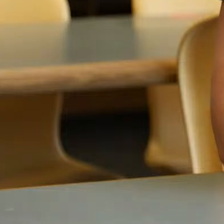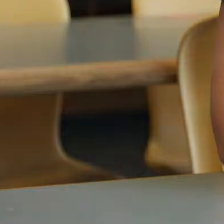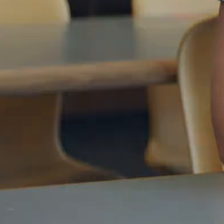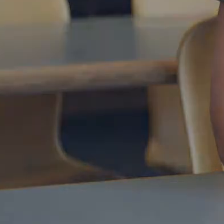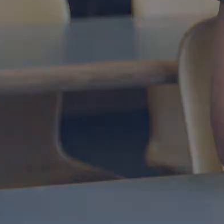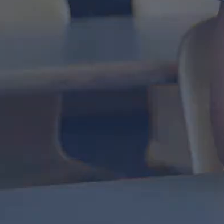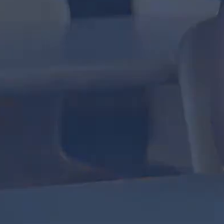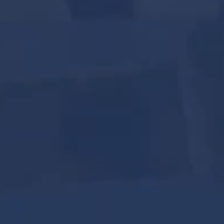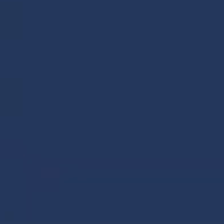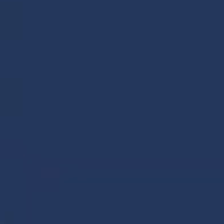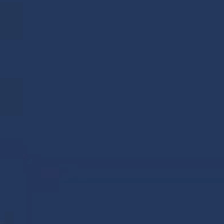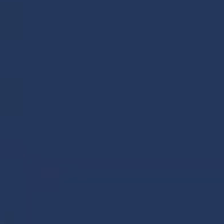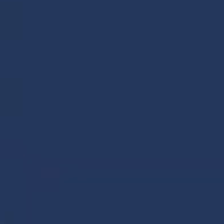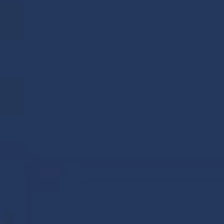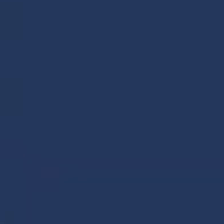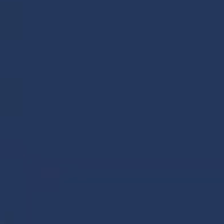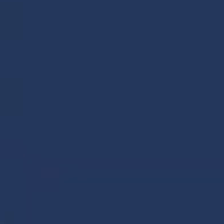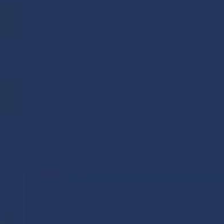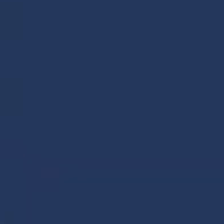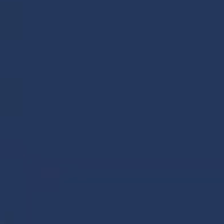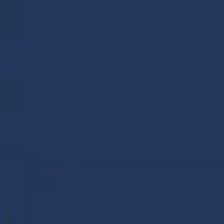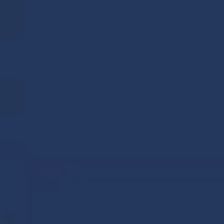successful.